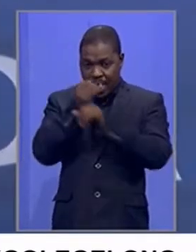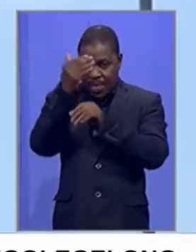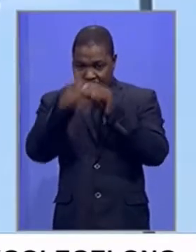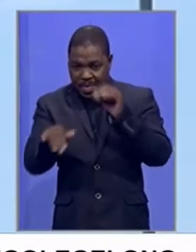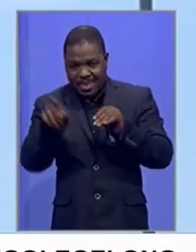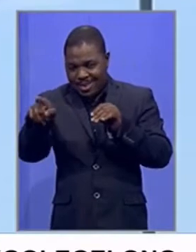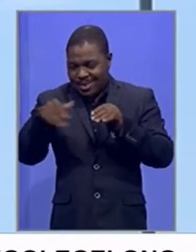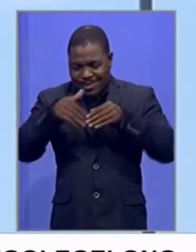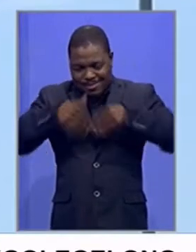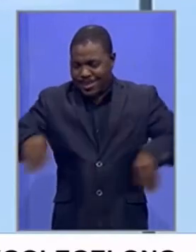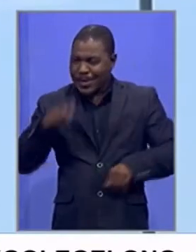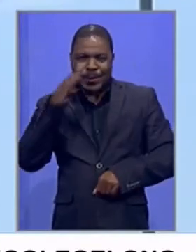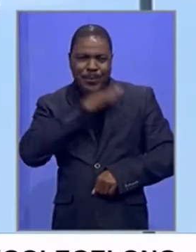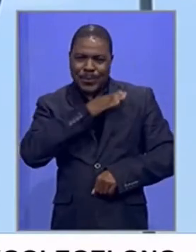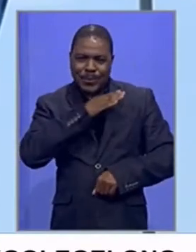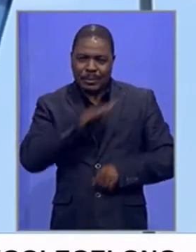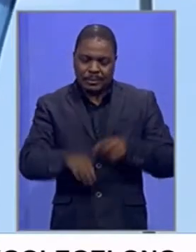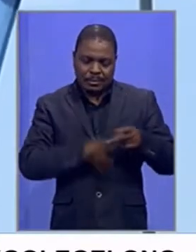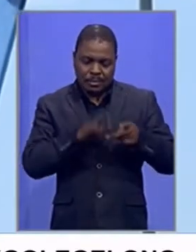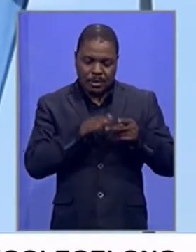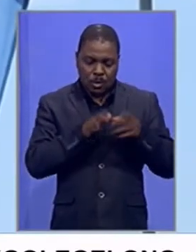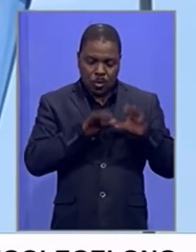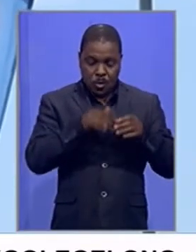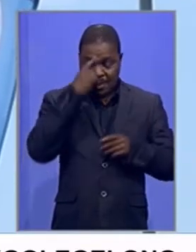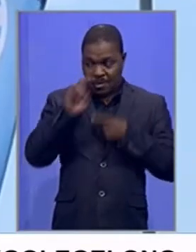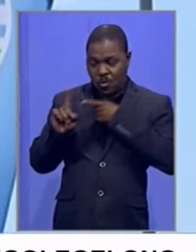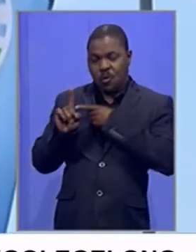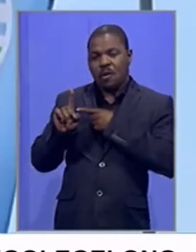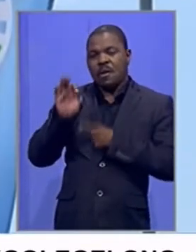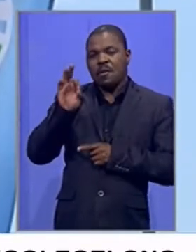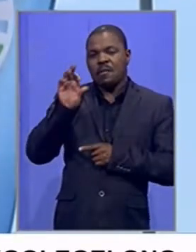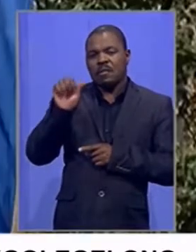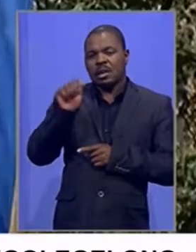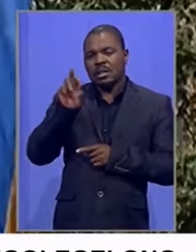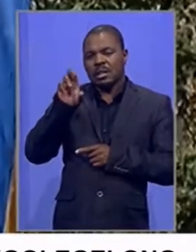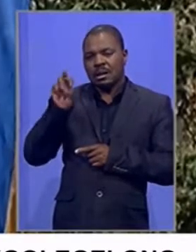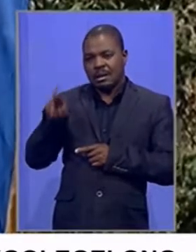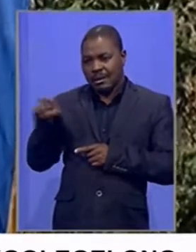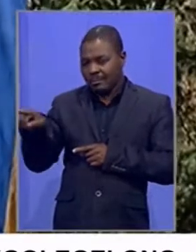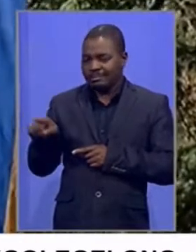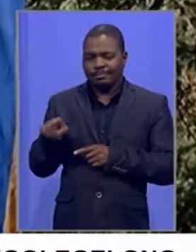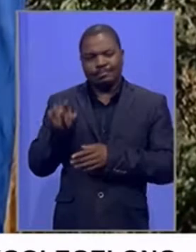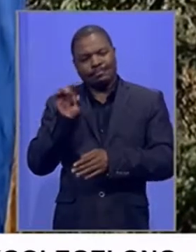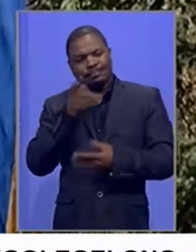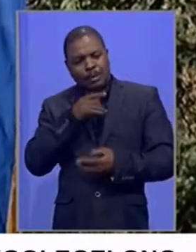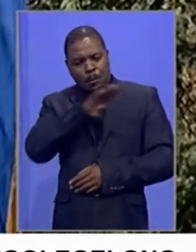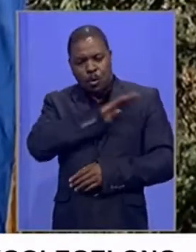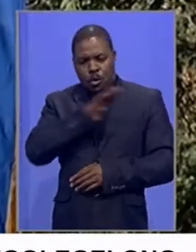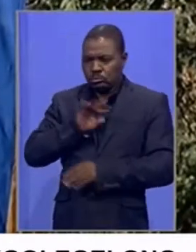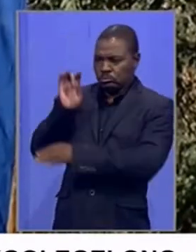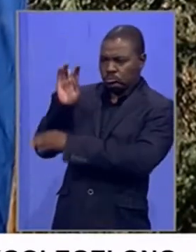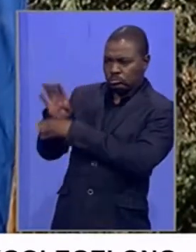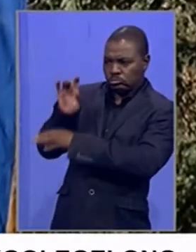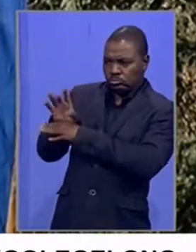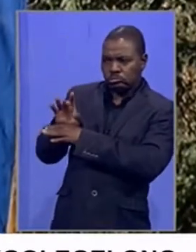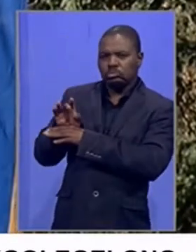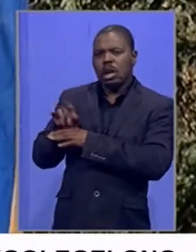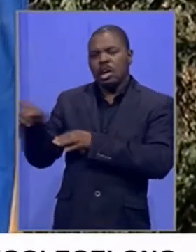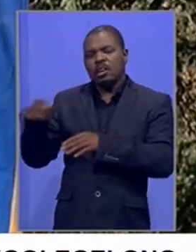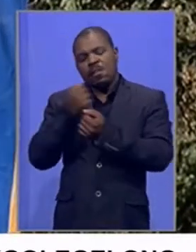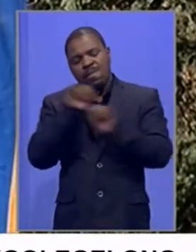tsaya letlhakore le koko le dumela gore Fraser o tsere dikgato kgatlhano le dikatlegeniso tse di tlamang boto e ka ga go gololwa ka parole